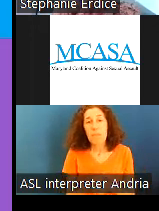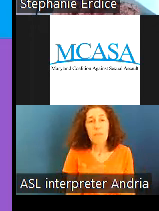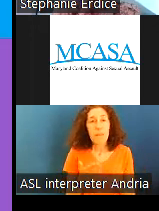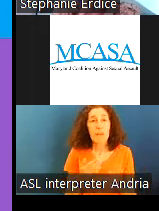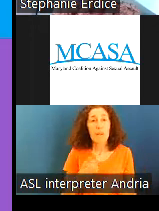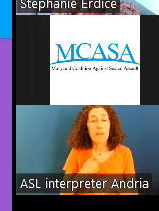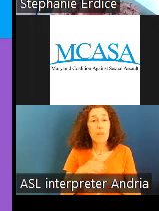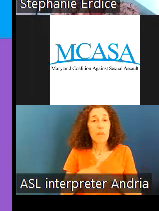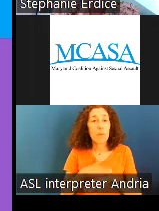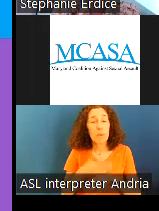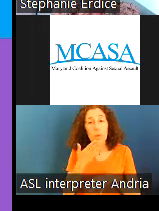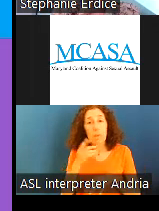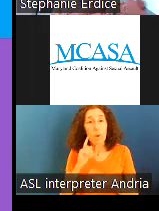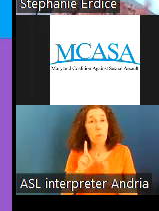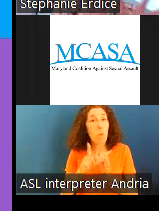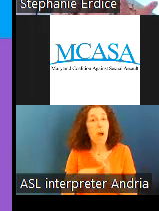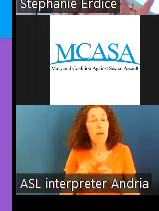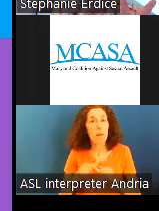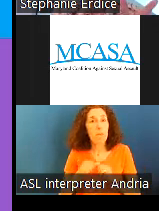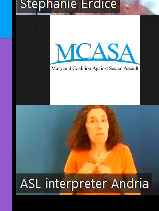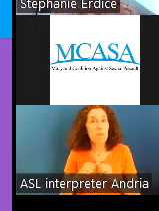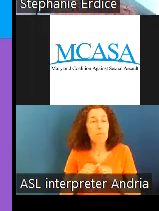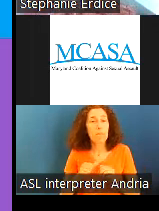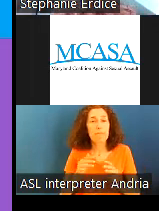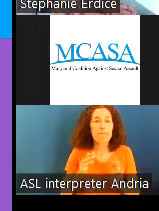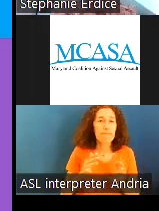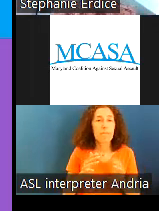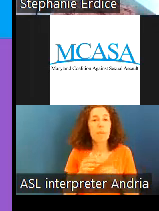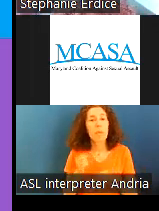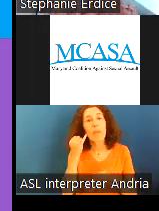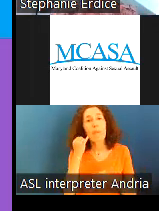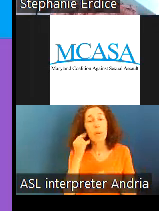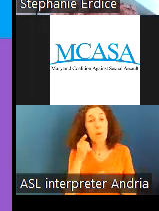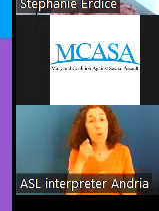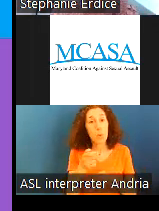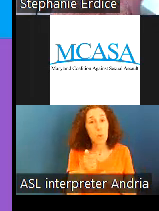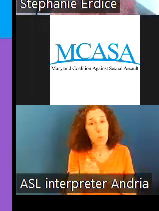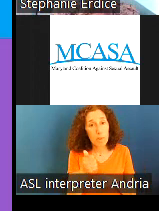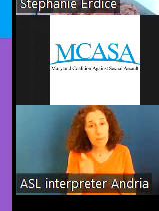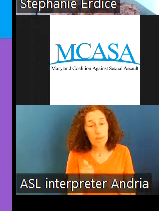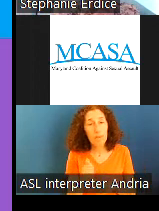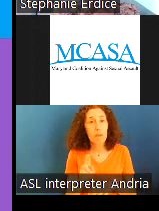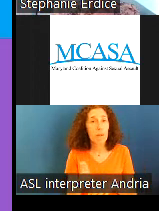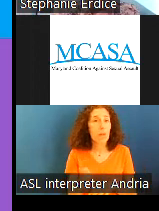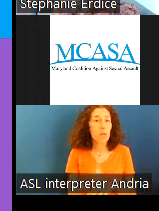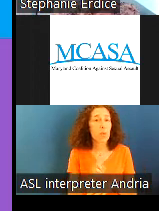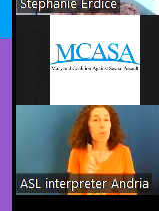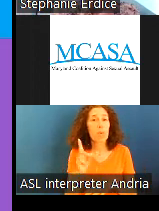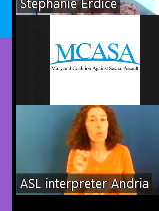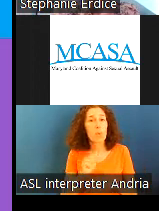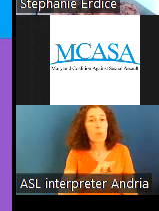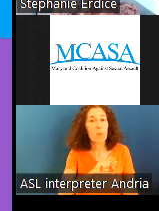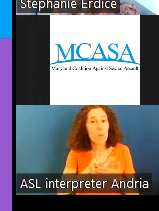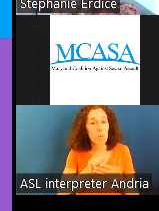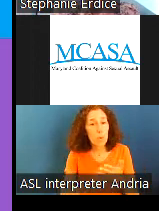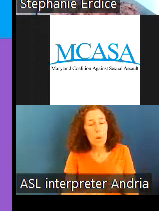know yourself best. So you know if you engage in any of these things, if they're getting out of whack. I'm not saying don't drink a cup of coffee